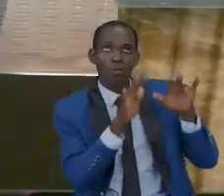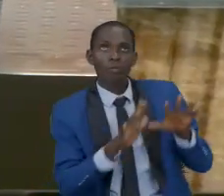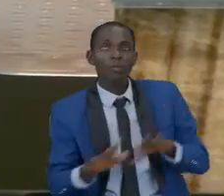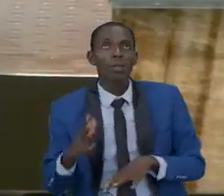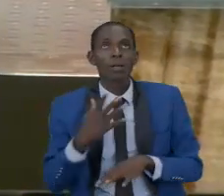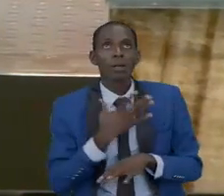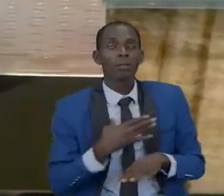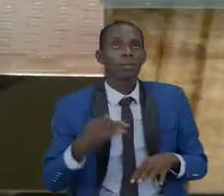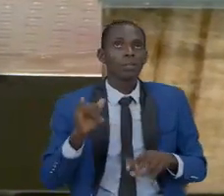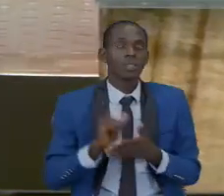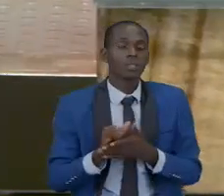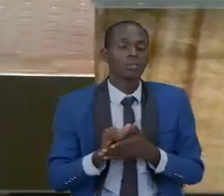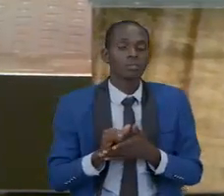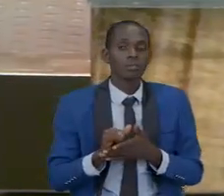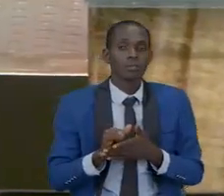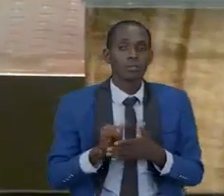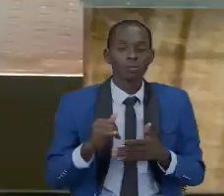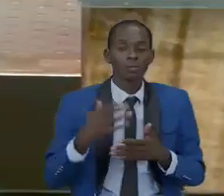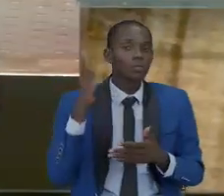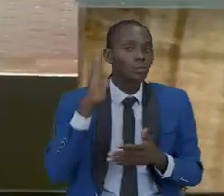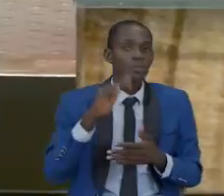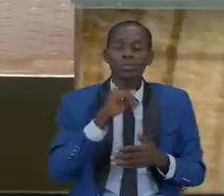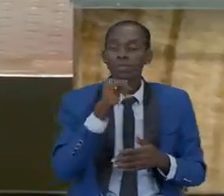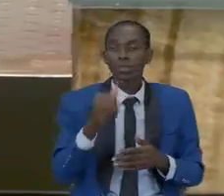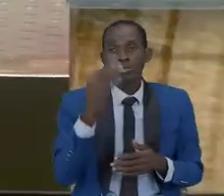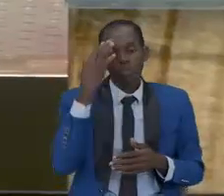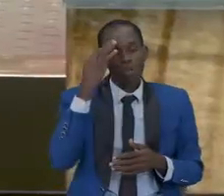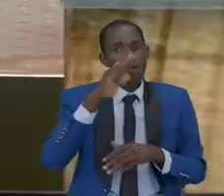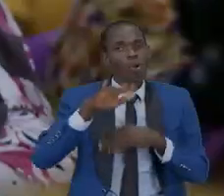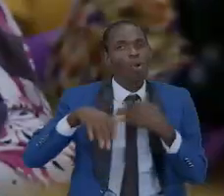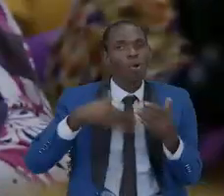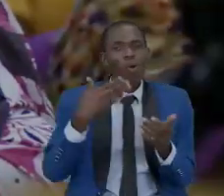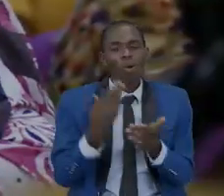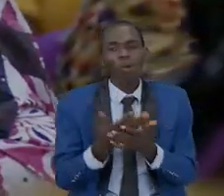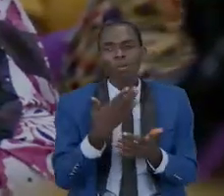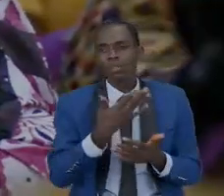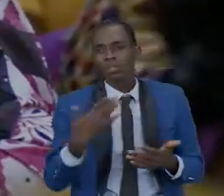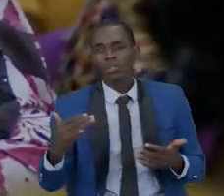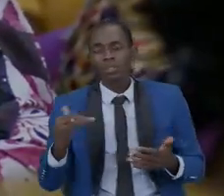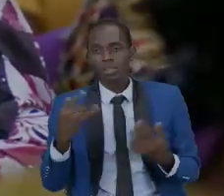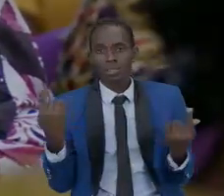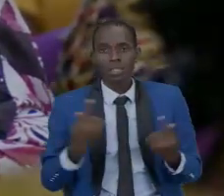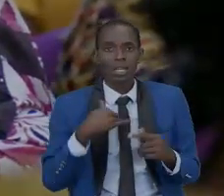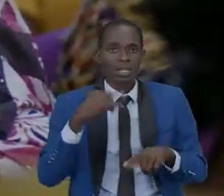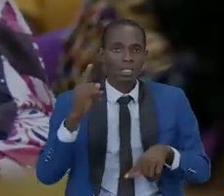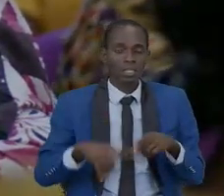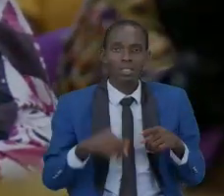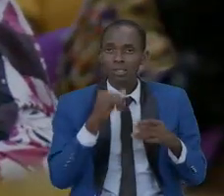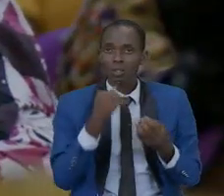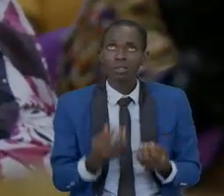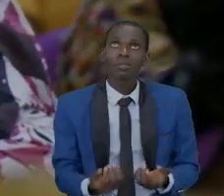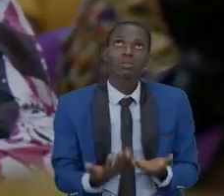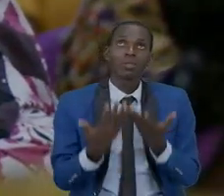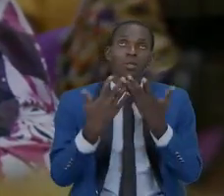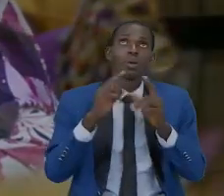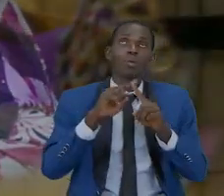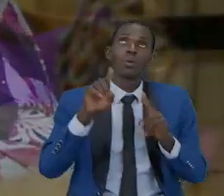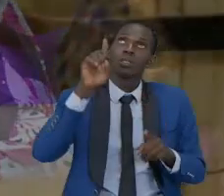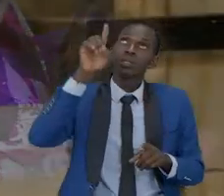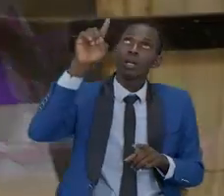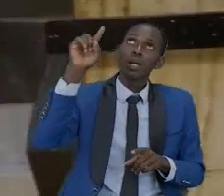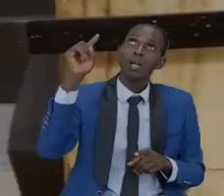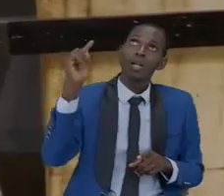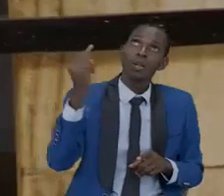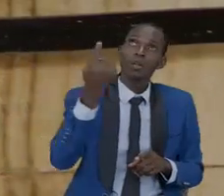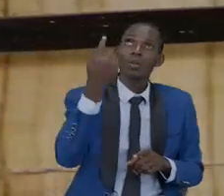seal no respite no all these person cannot attune thou and thou alone